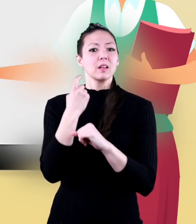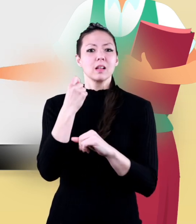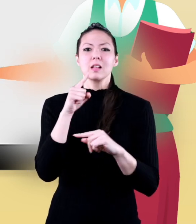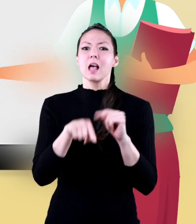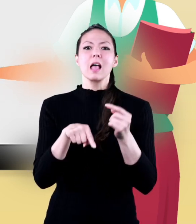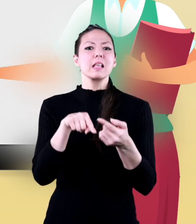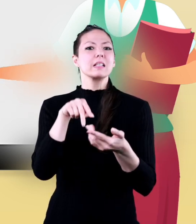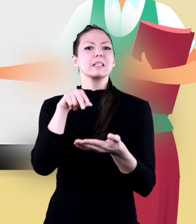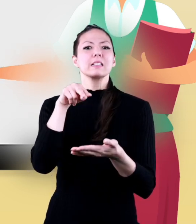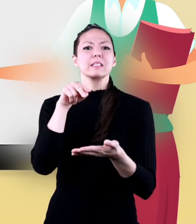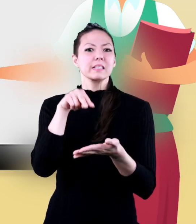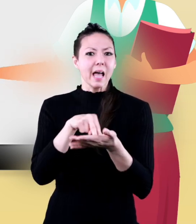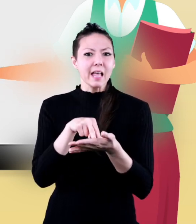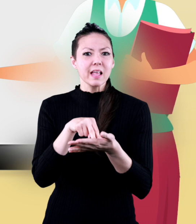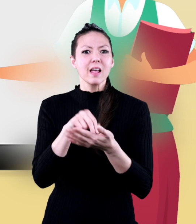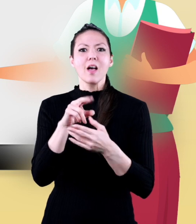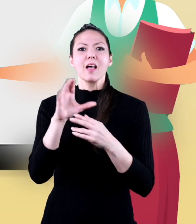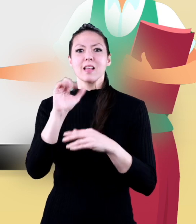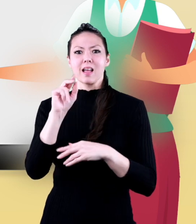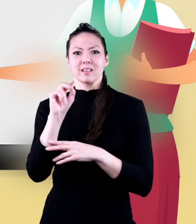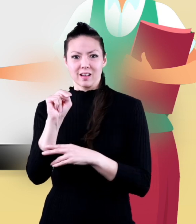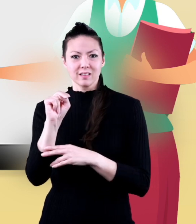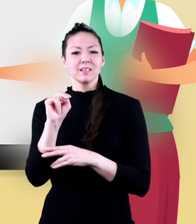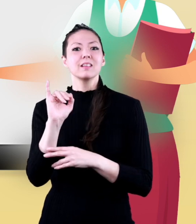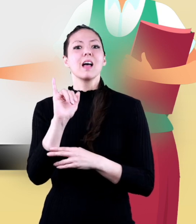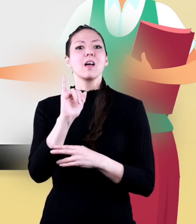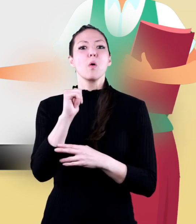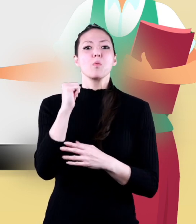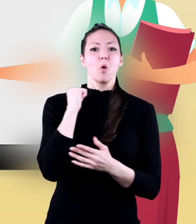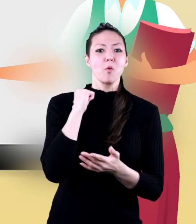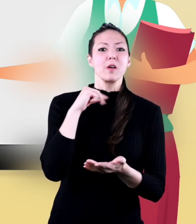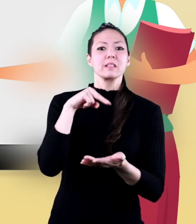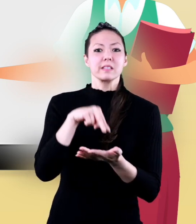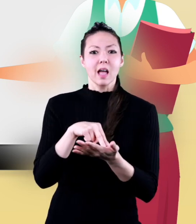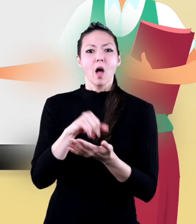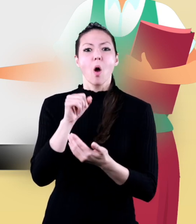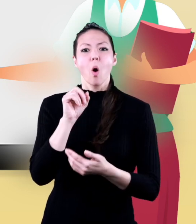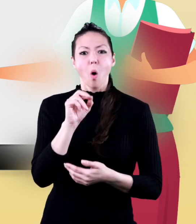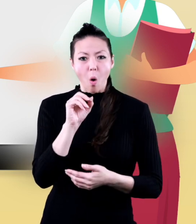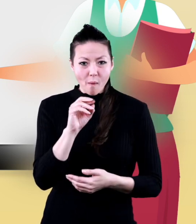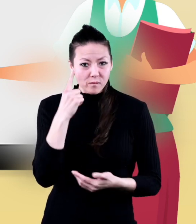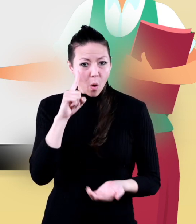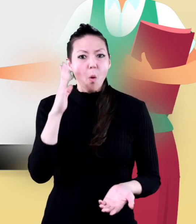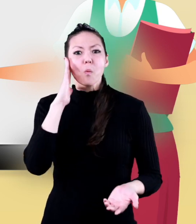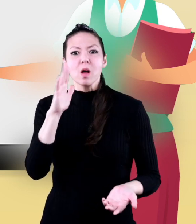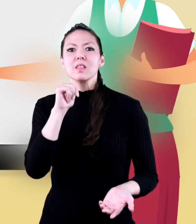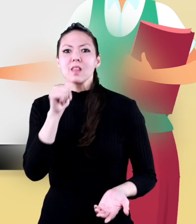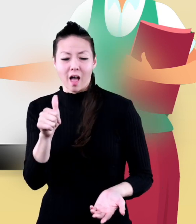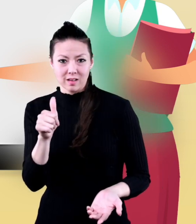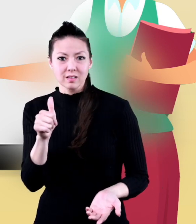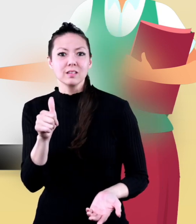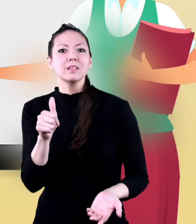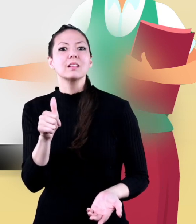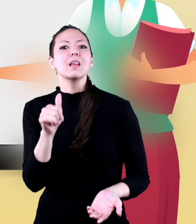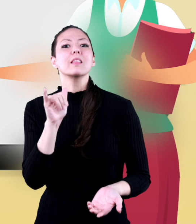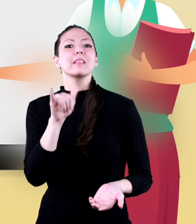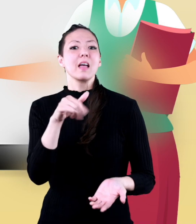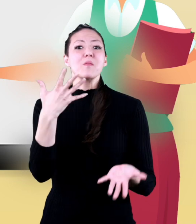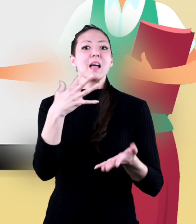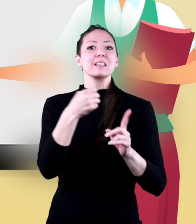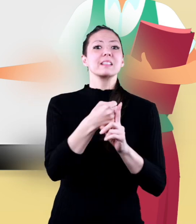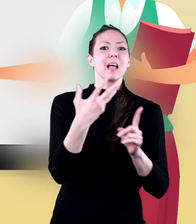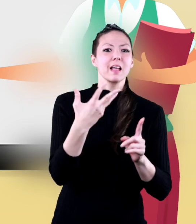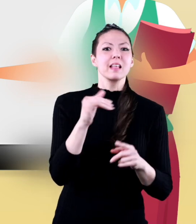Can't stands for can not. Won't stands for will not.